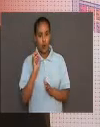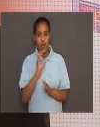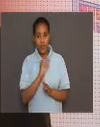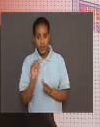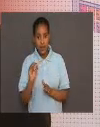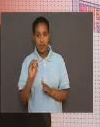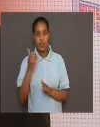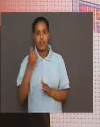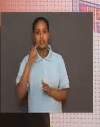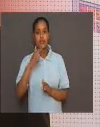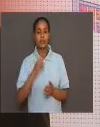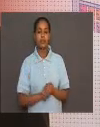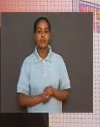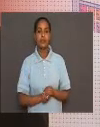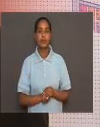and silver.